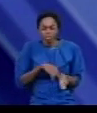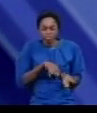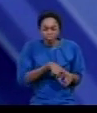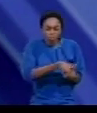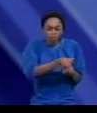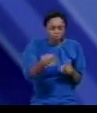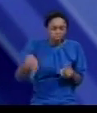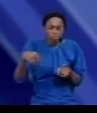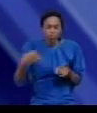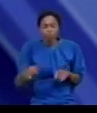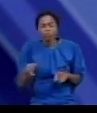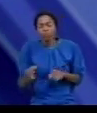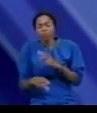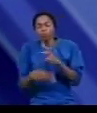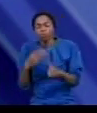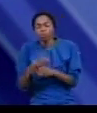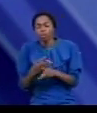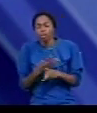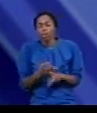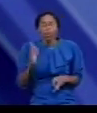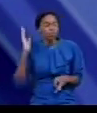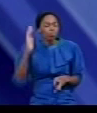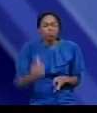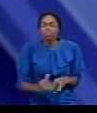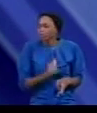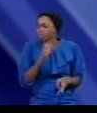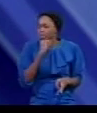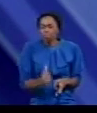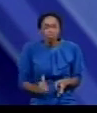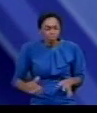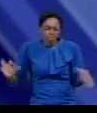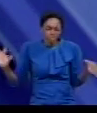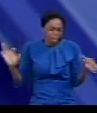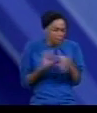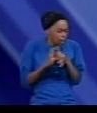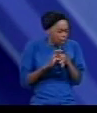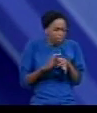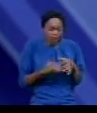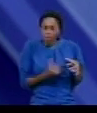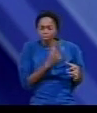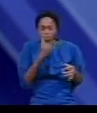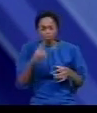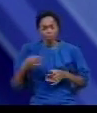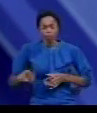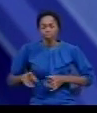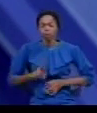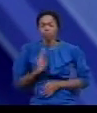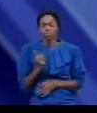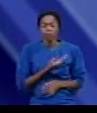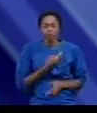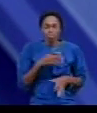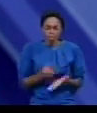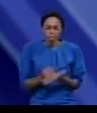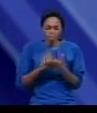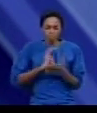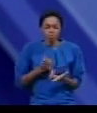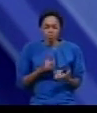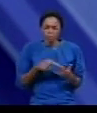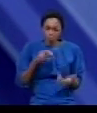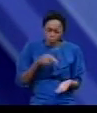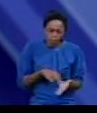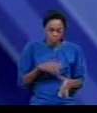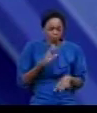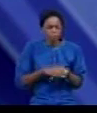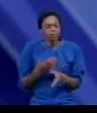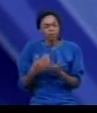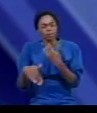system in the world will not entangle any one of us. Help us to stand on this heavenly